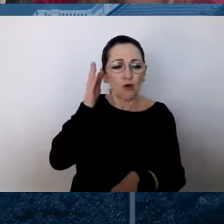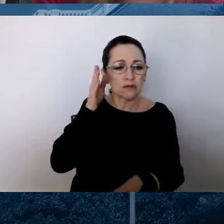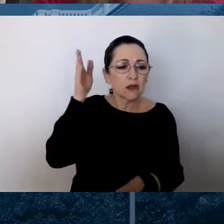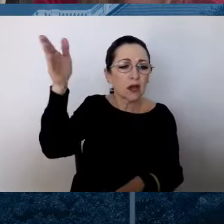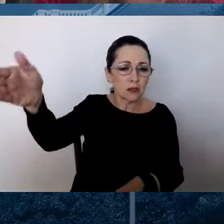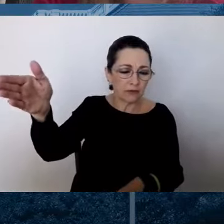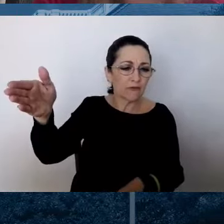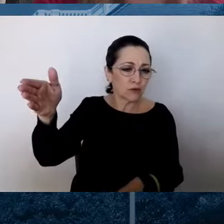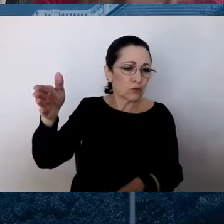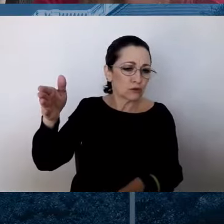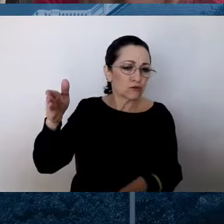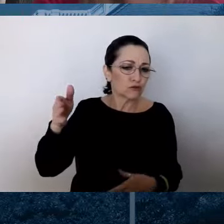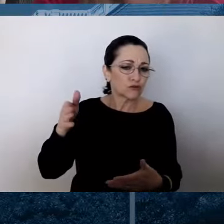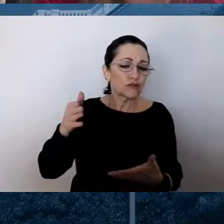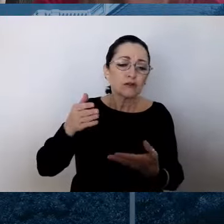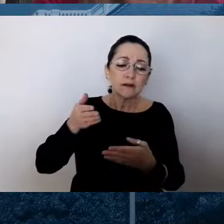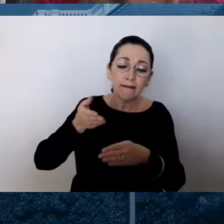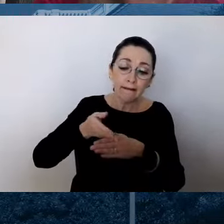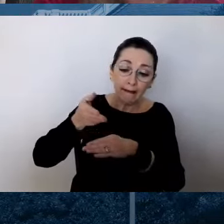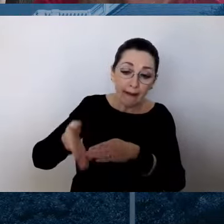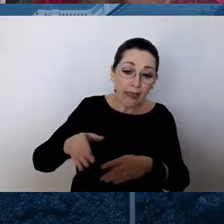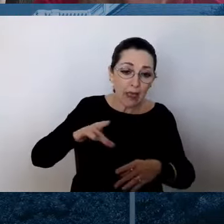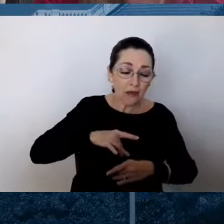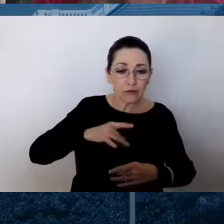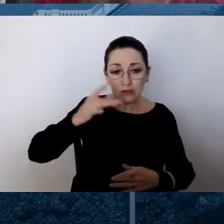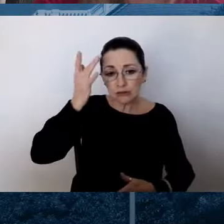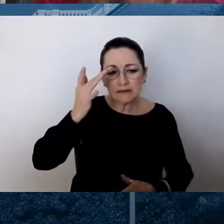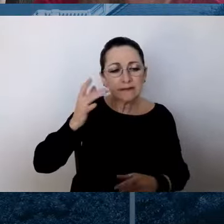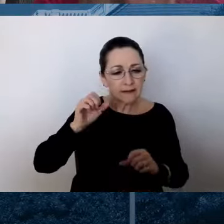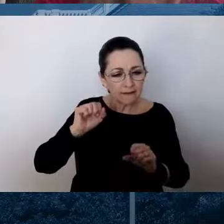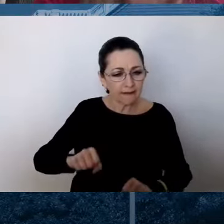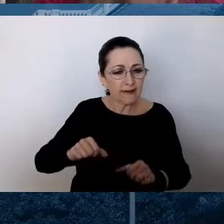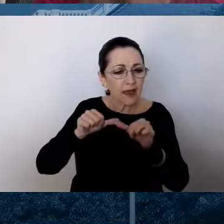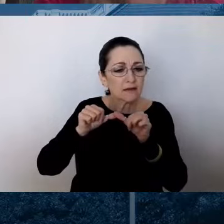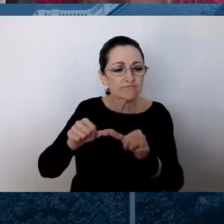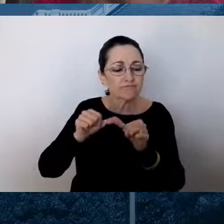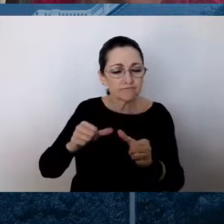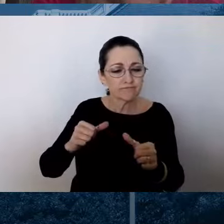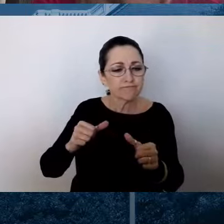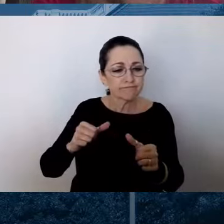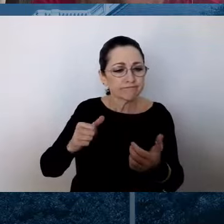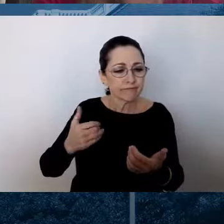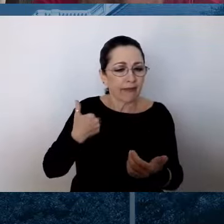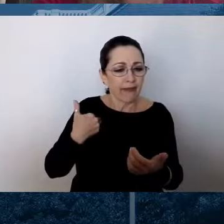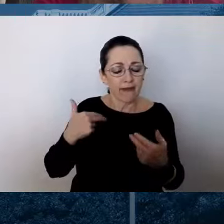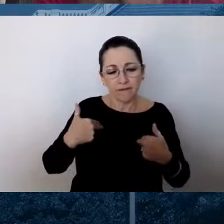this infection for anyone, including children, you should. And we must do all we can